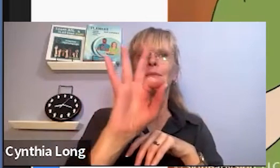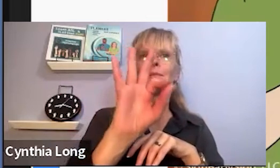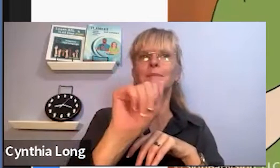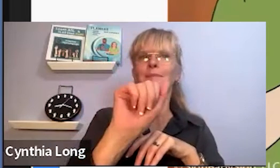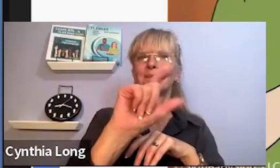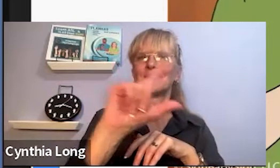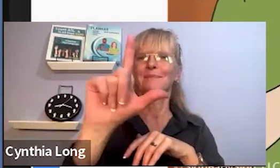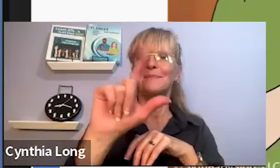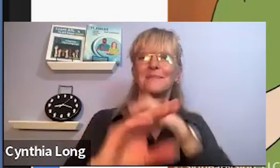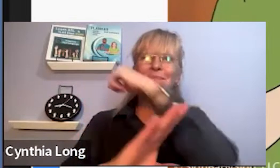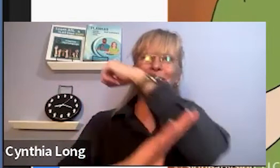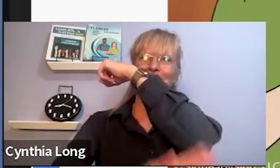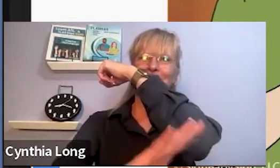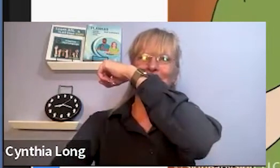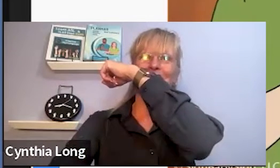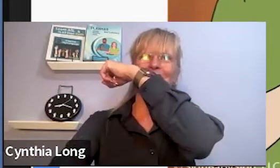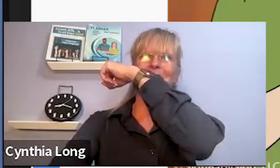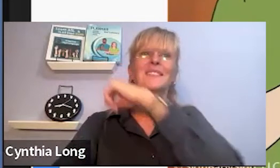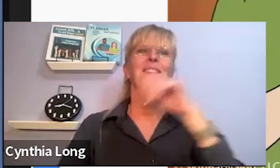typing.